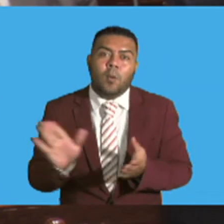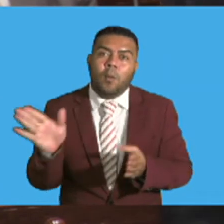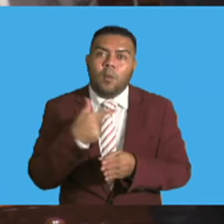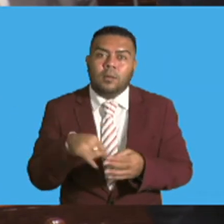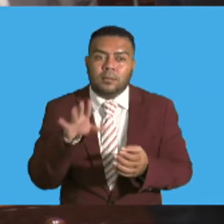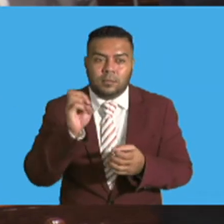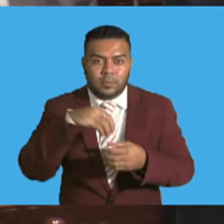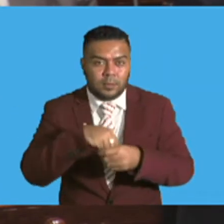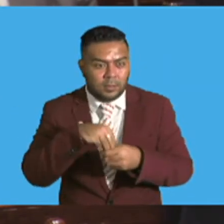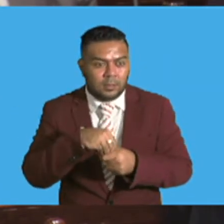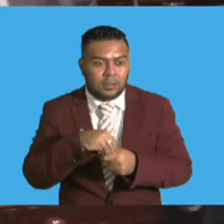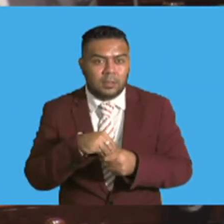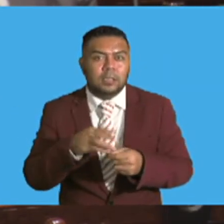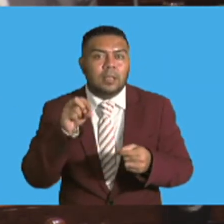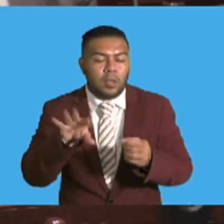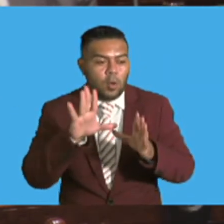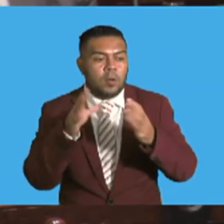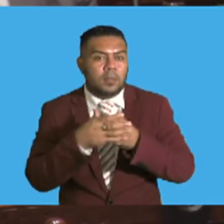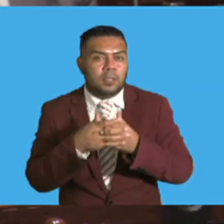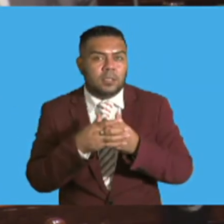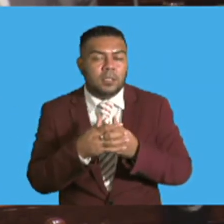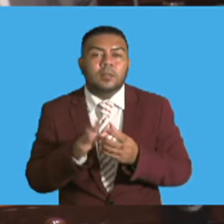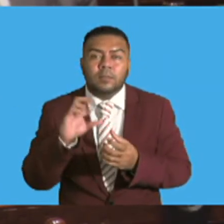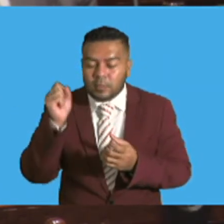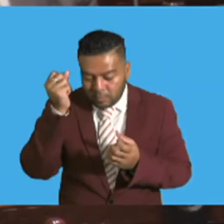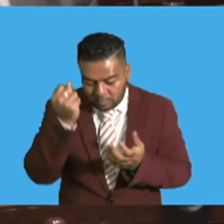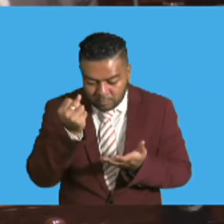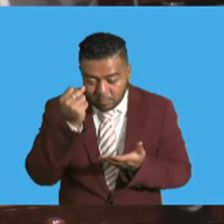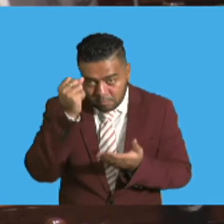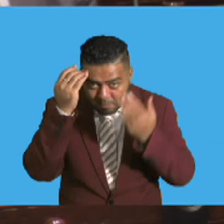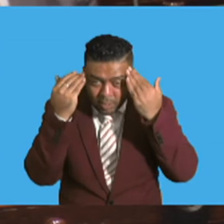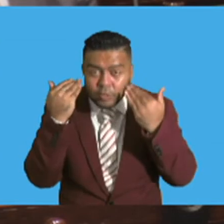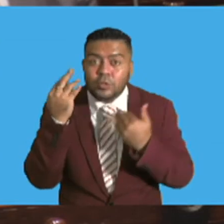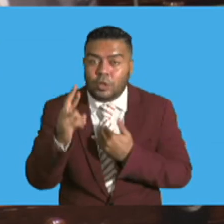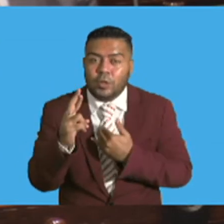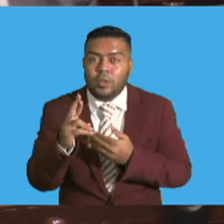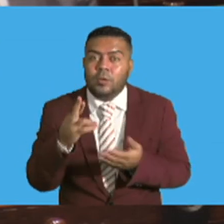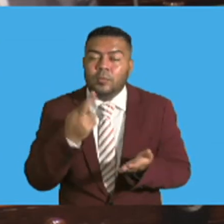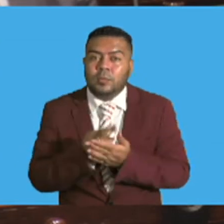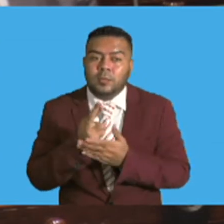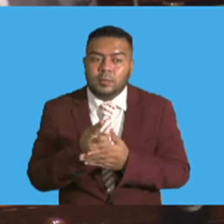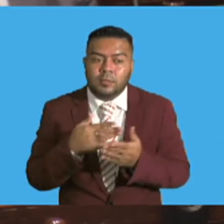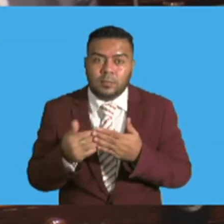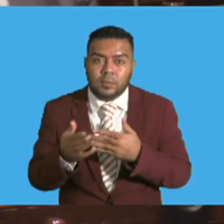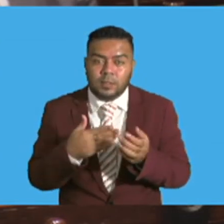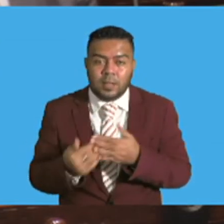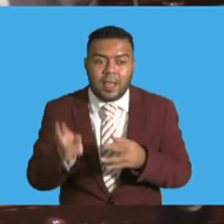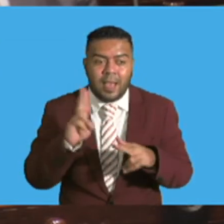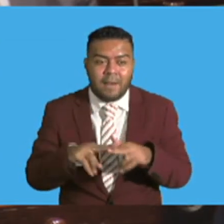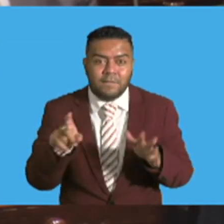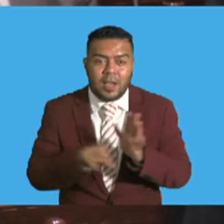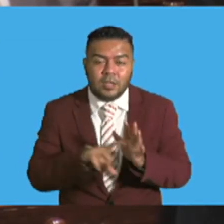wholeheartedly for being in this committee. So, Mr. Speaker, sir, the reality of the matter is that FRCS, of